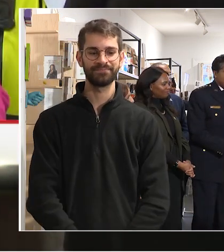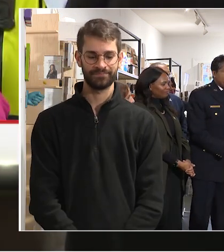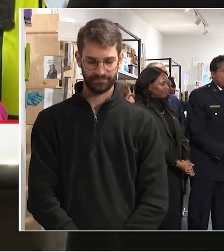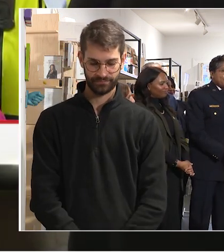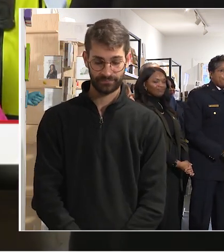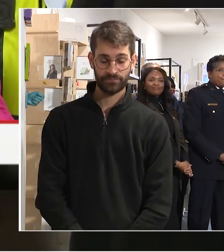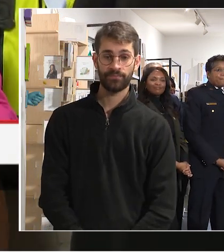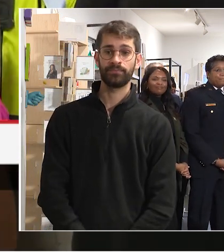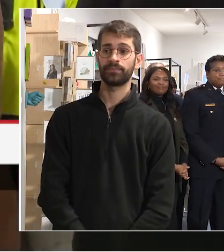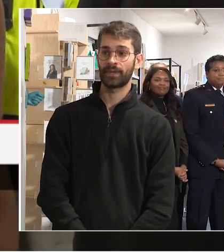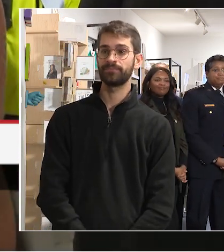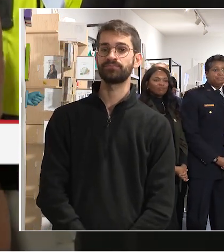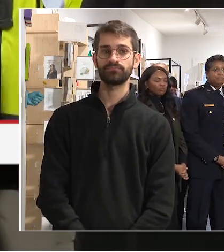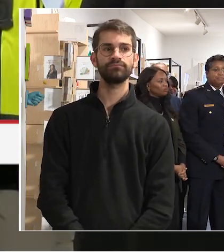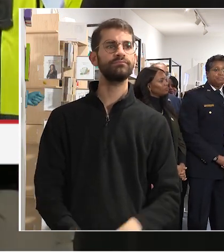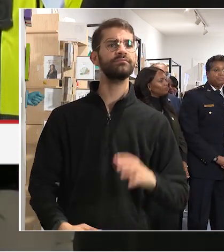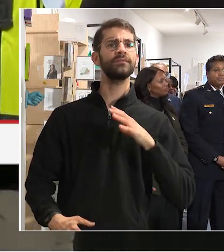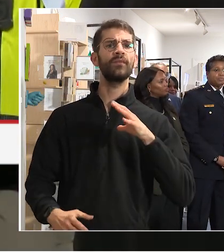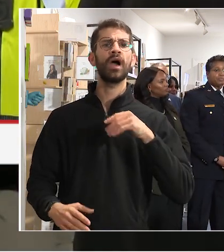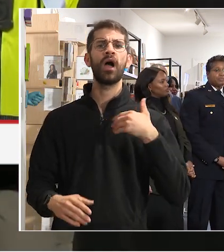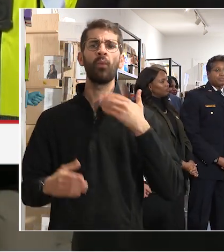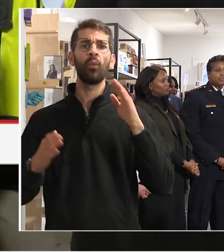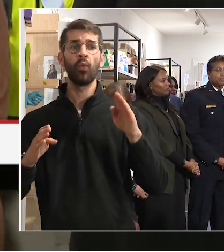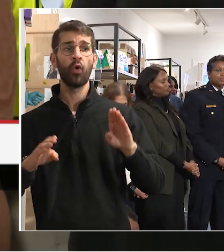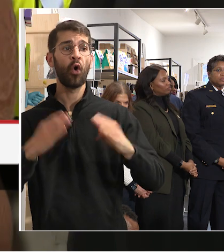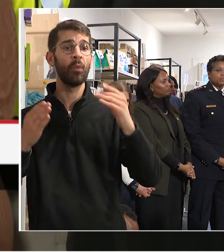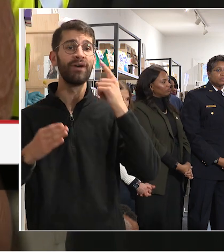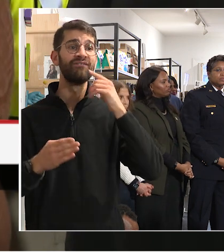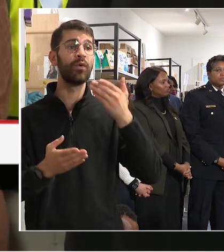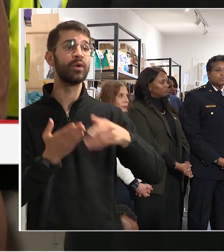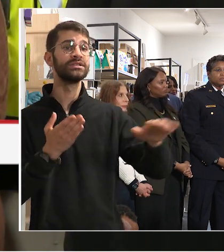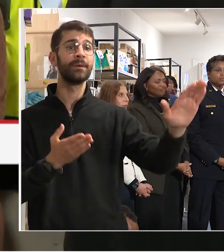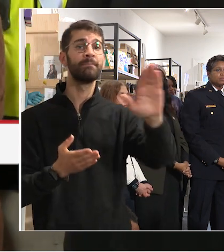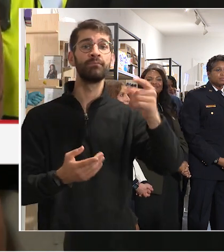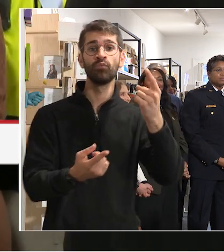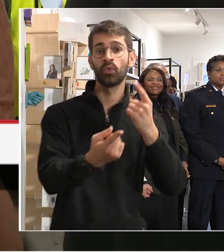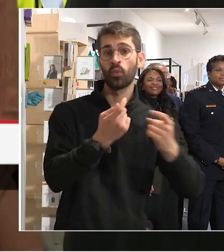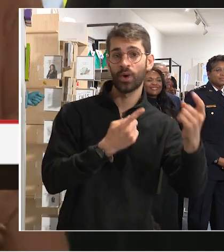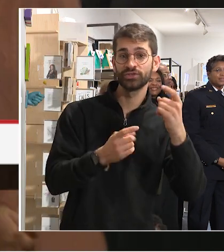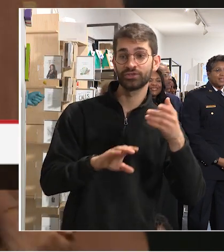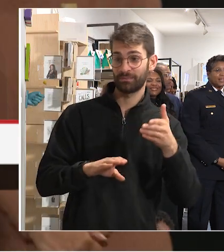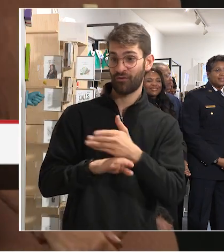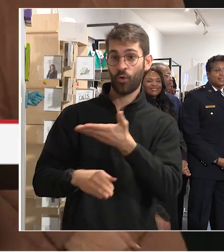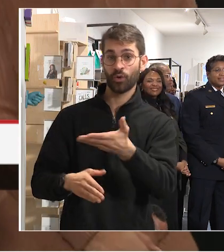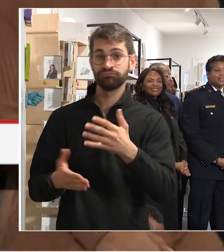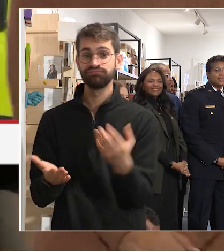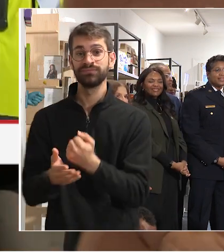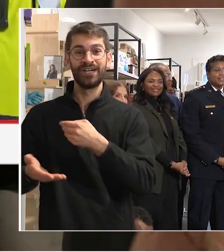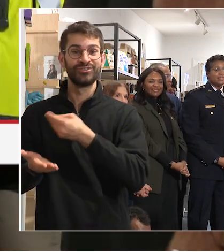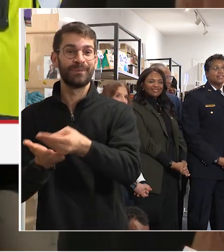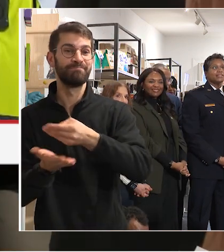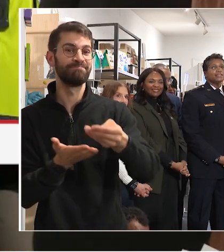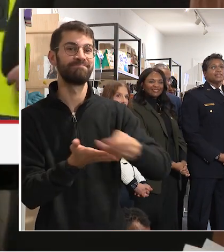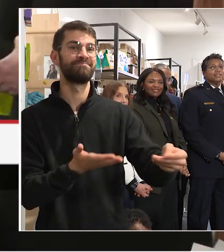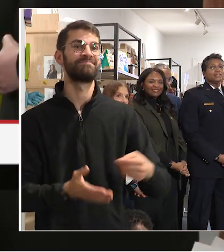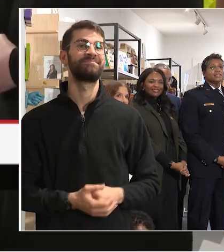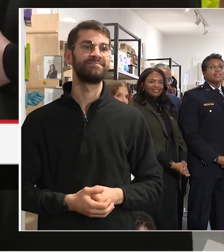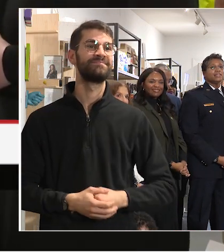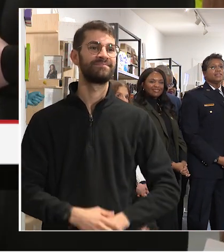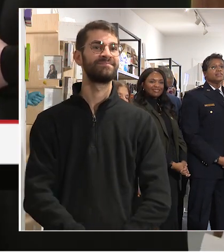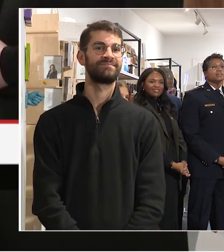right, we'll take a few press questions before you can shop. Okay, what's the question?